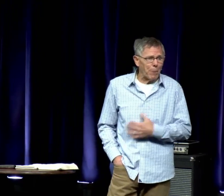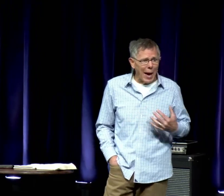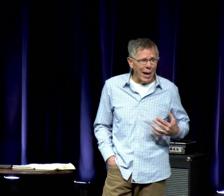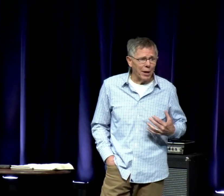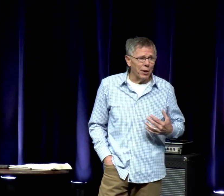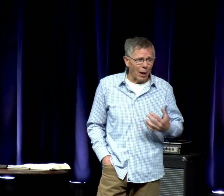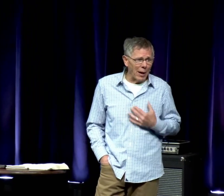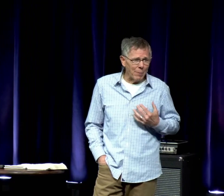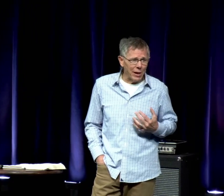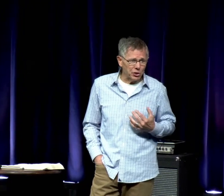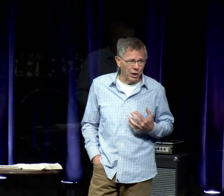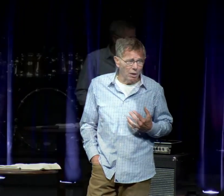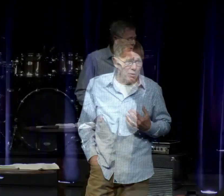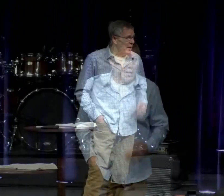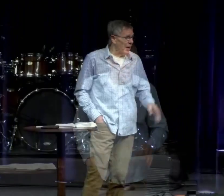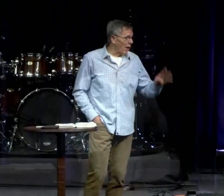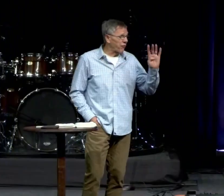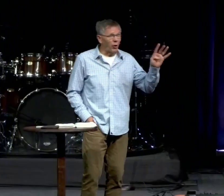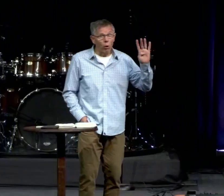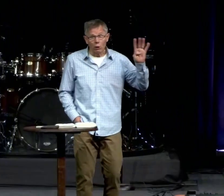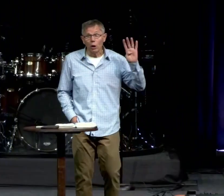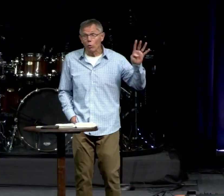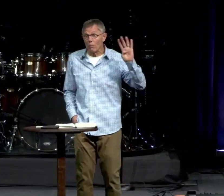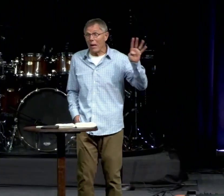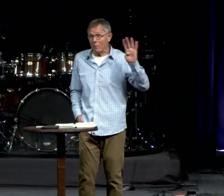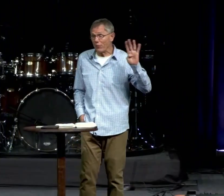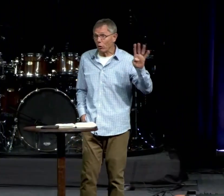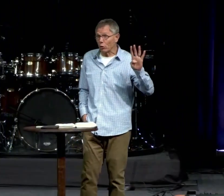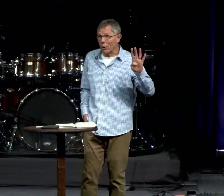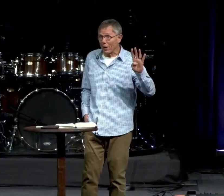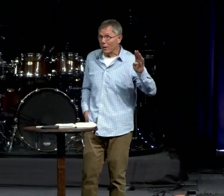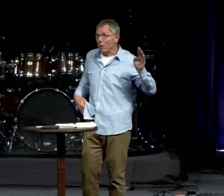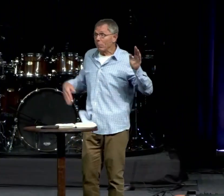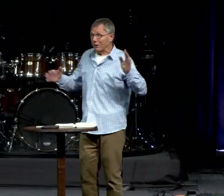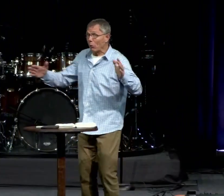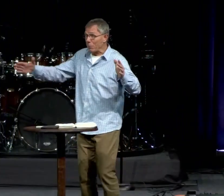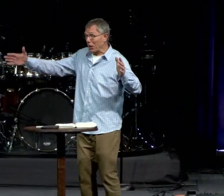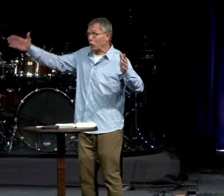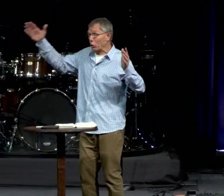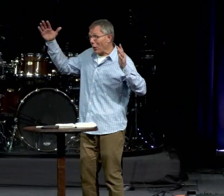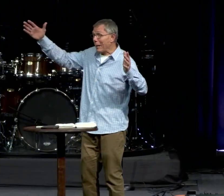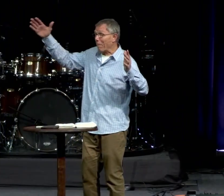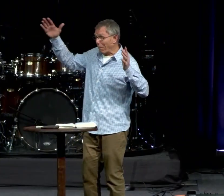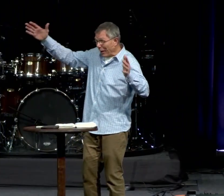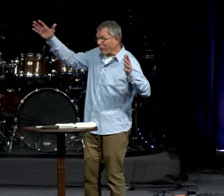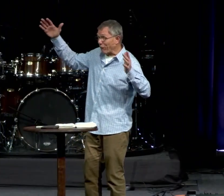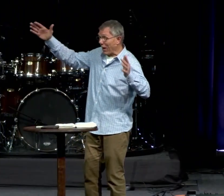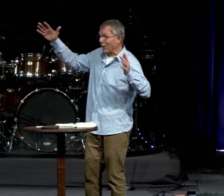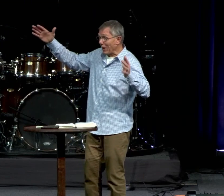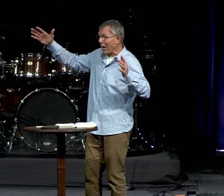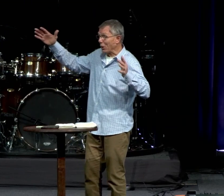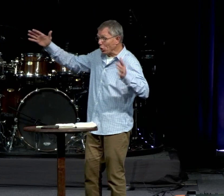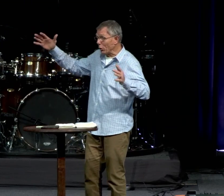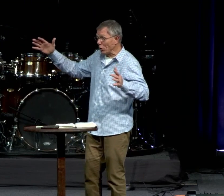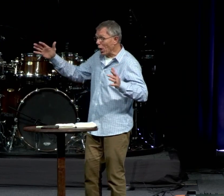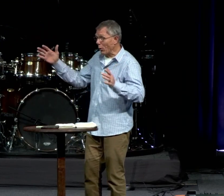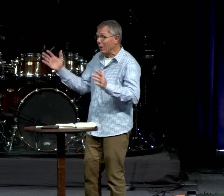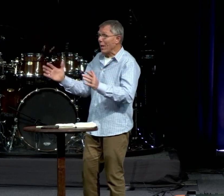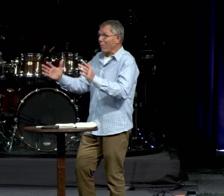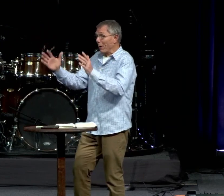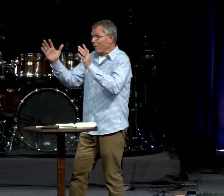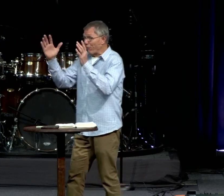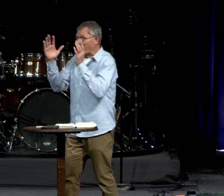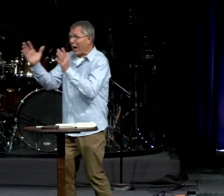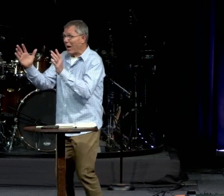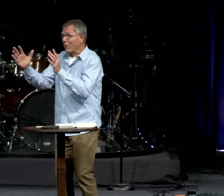feel bad about myself. Now, a four would make me feel great, but that would be a great big fat lie and you wouldn't know